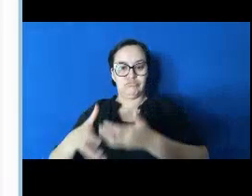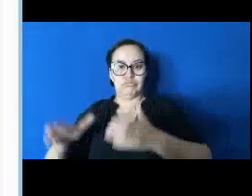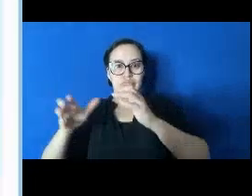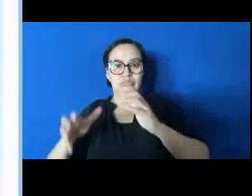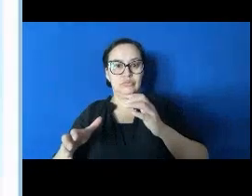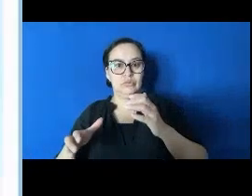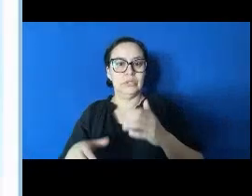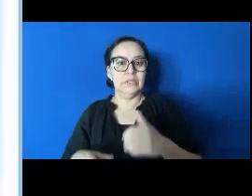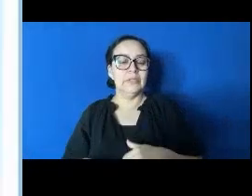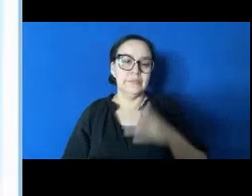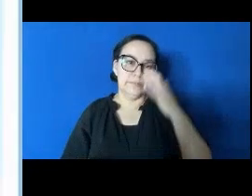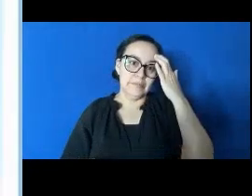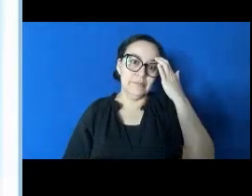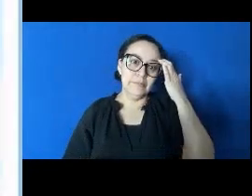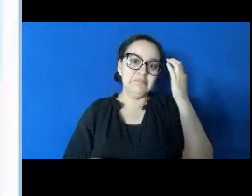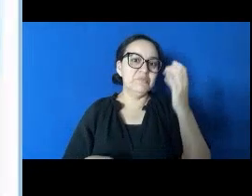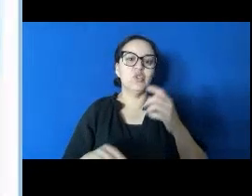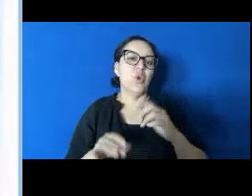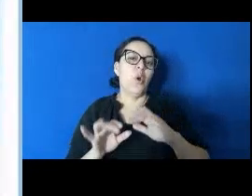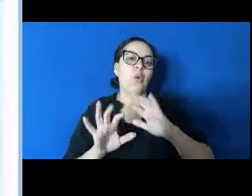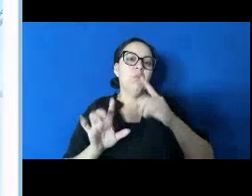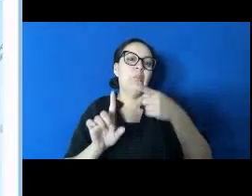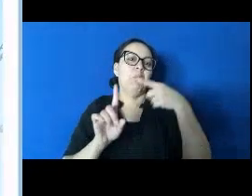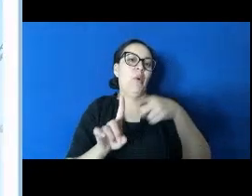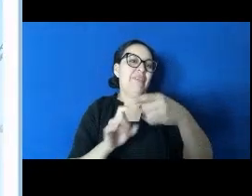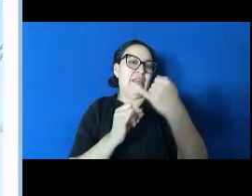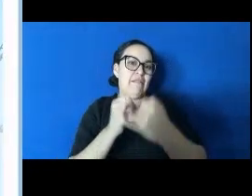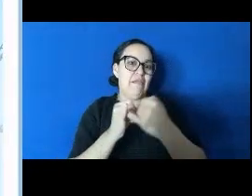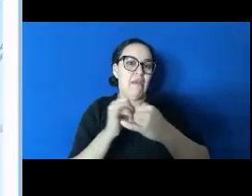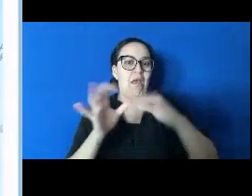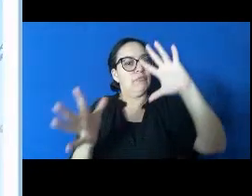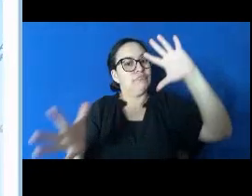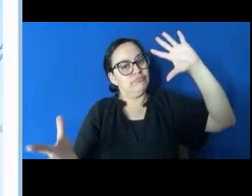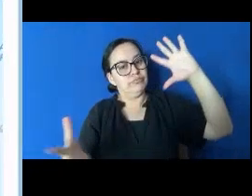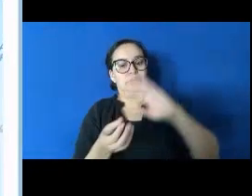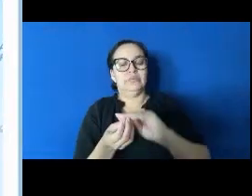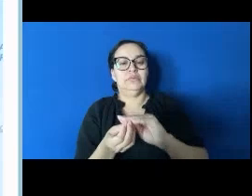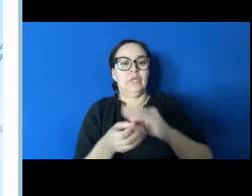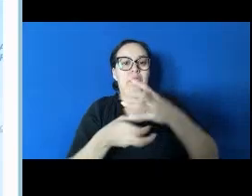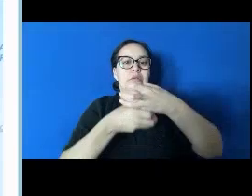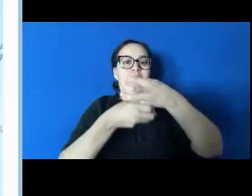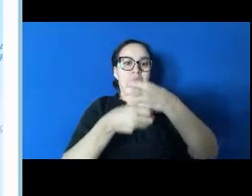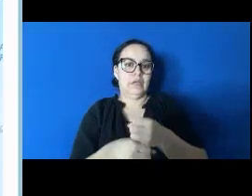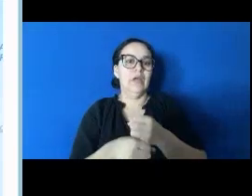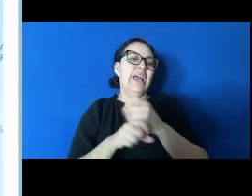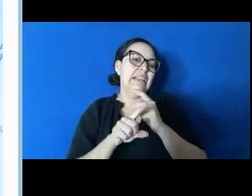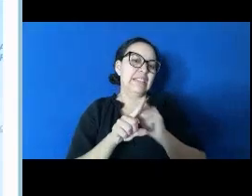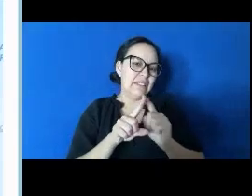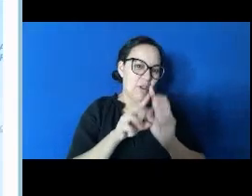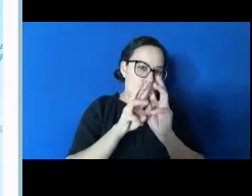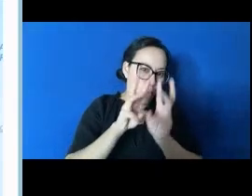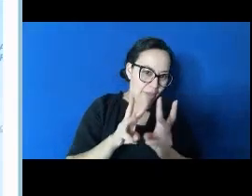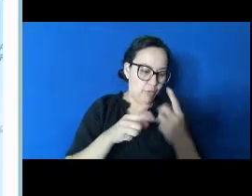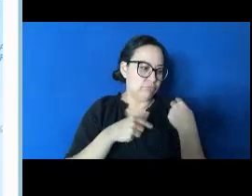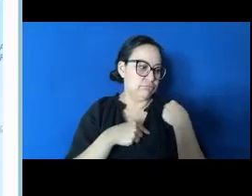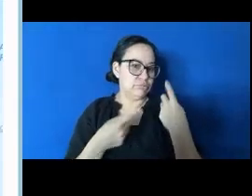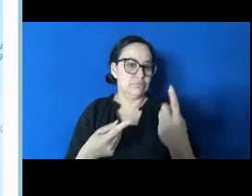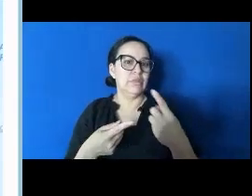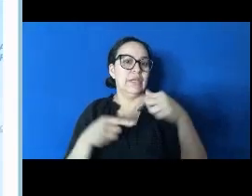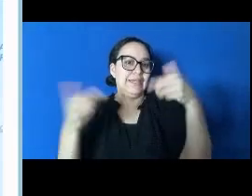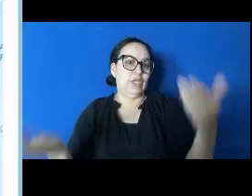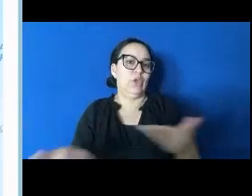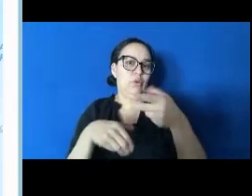basically a small summary of the hydrological conditions of Puerto Rico, because we know about the impact, the significant impact